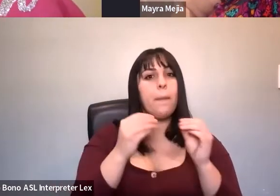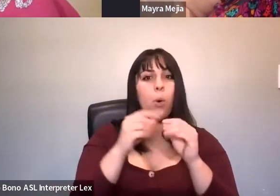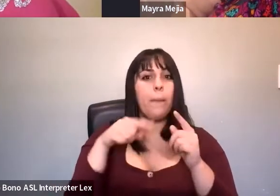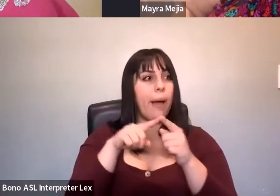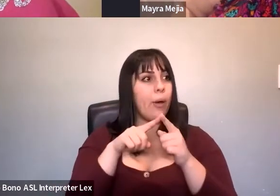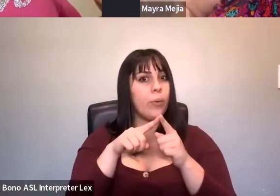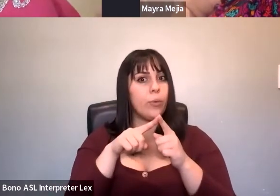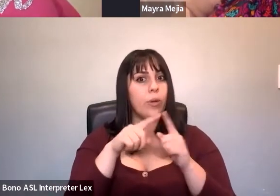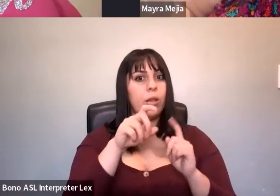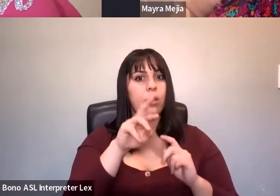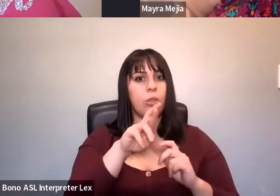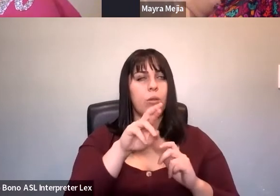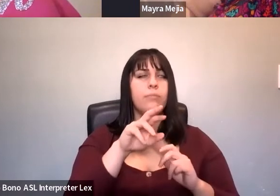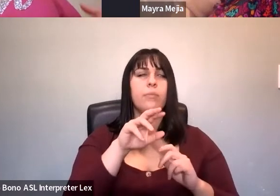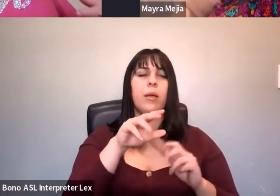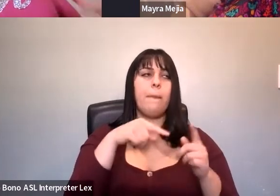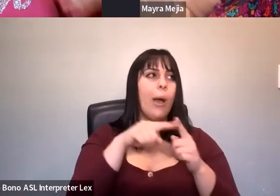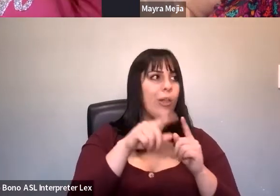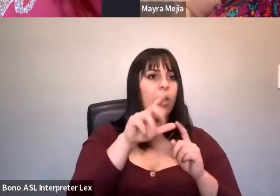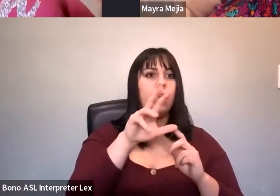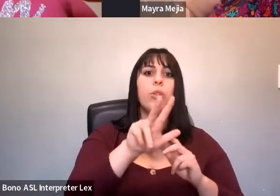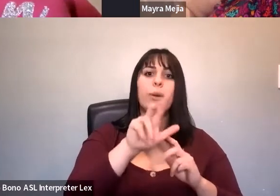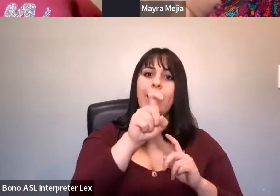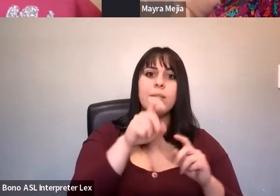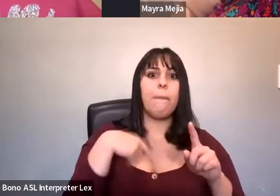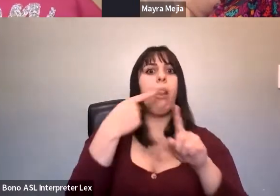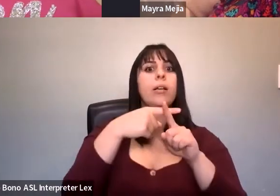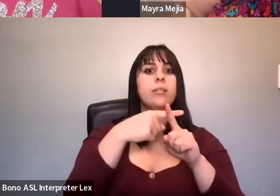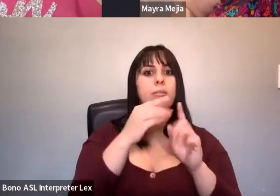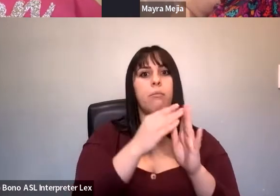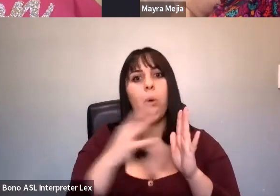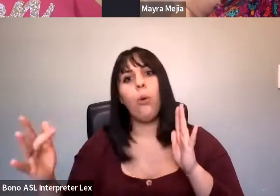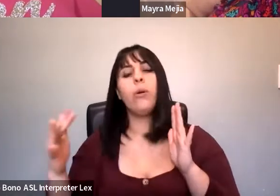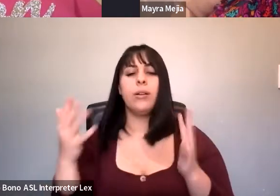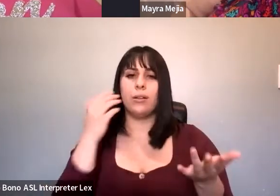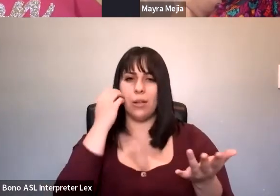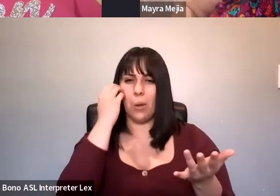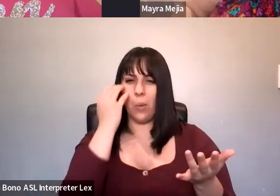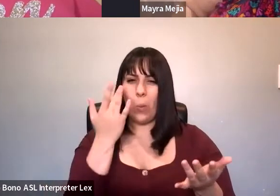what brands that offer extended sizes, which ones are you most excited about?